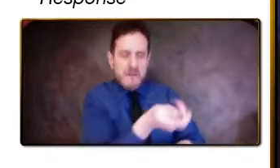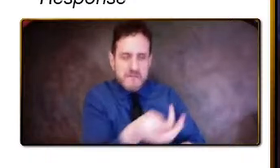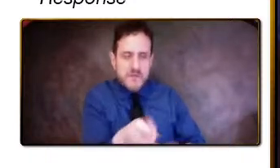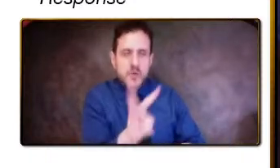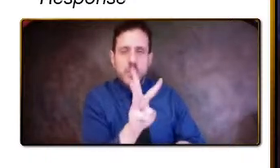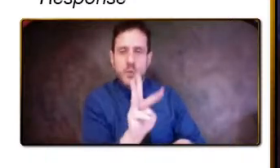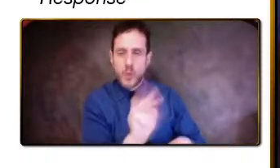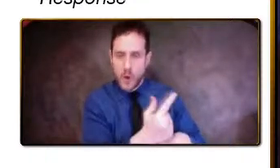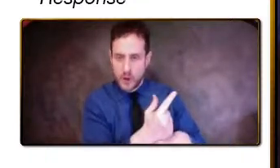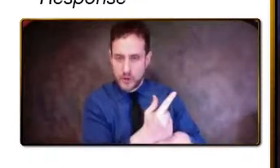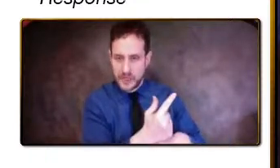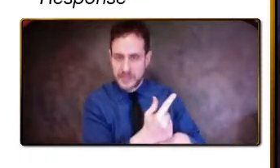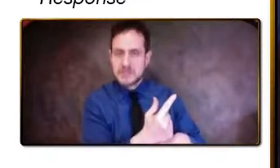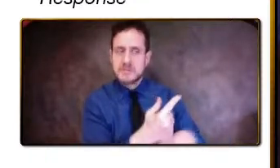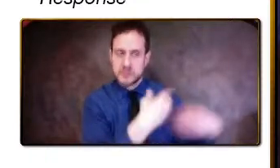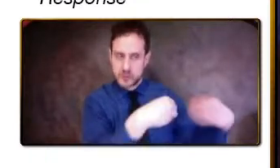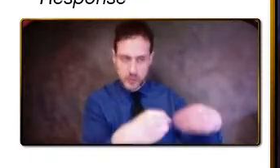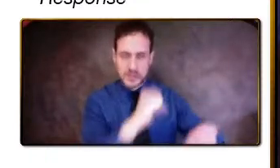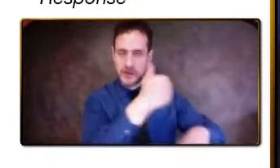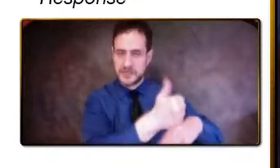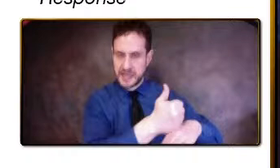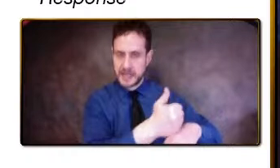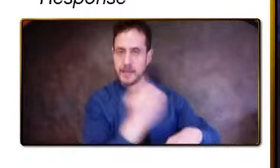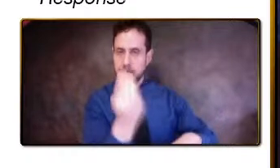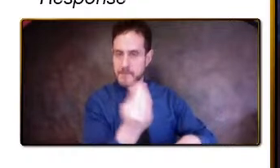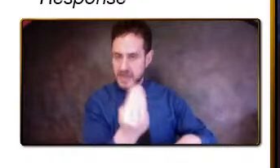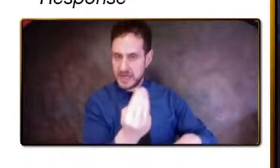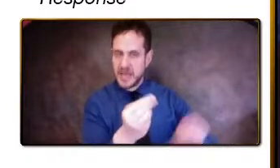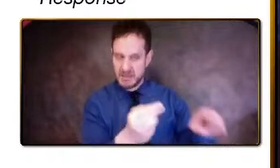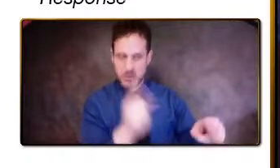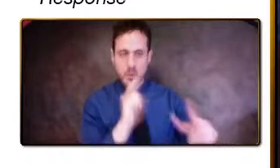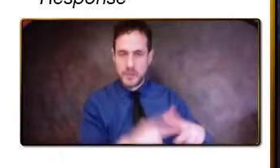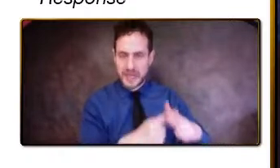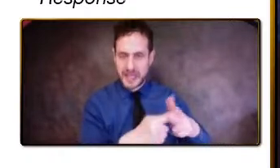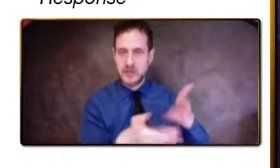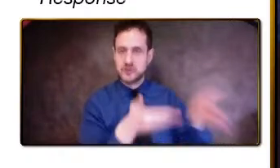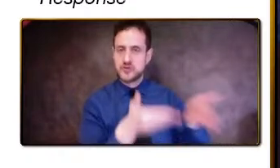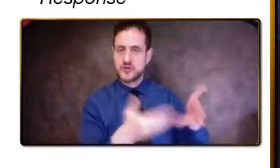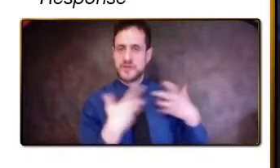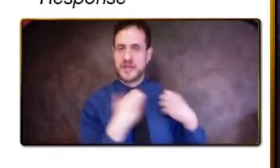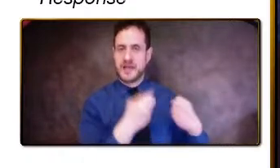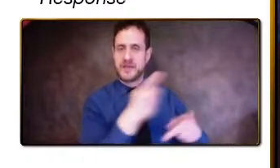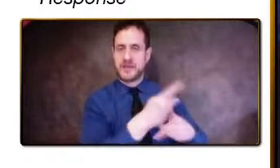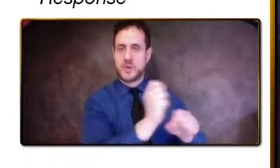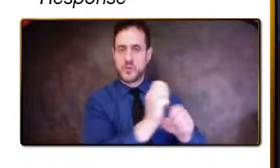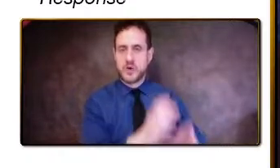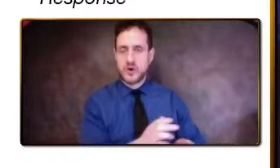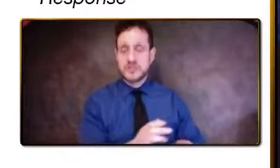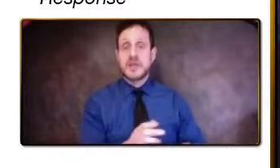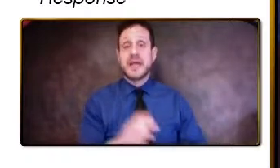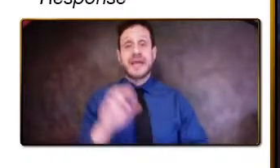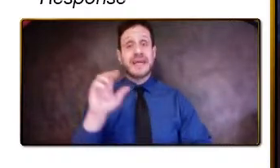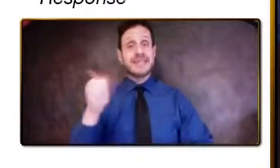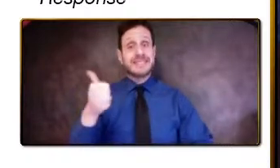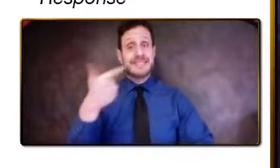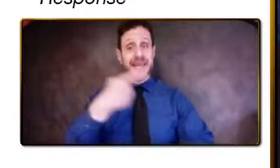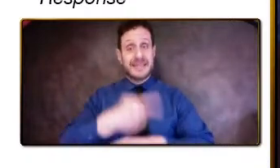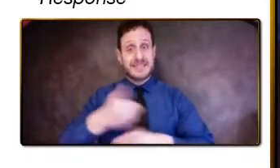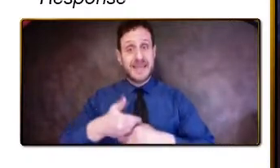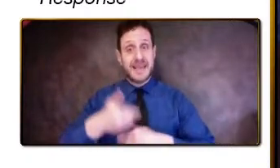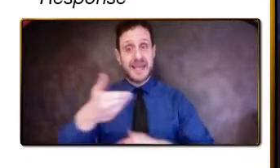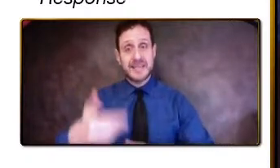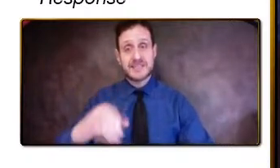online this Monday to serve healthcare workers. And on January 25th, just 10 days from now, we will turn